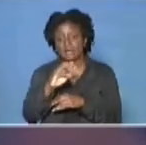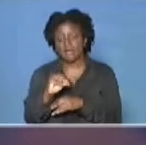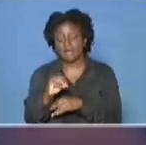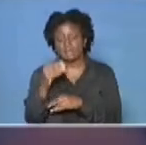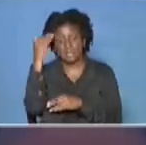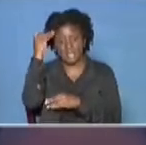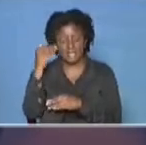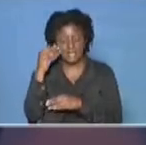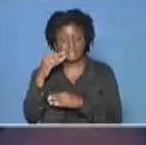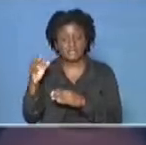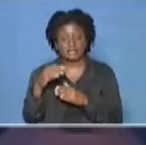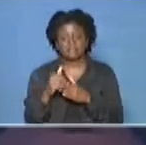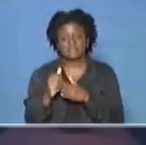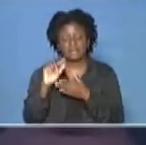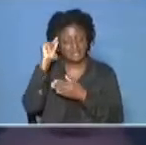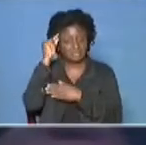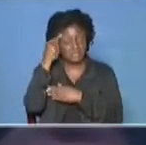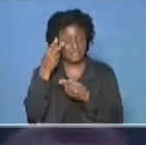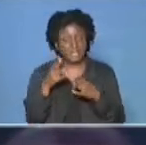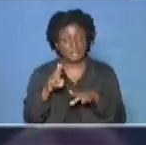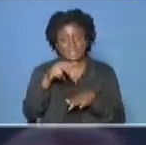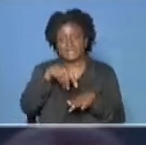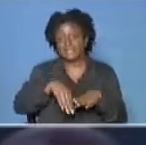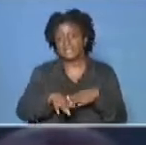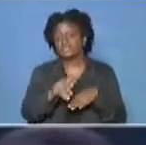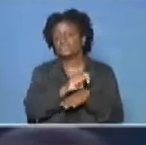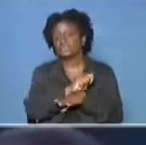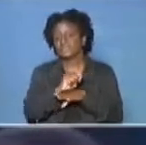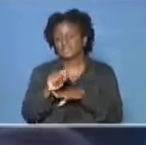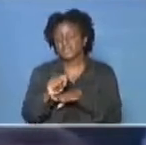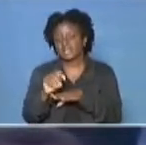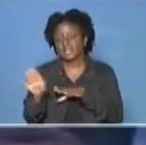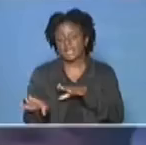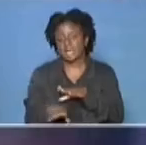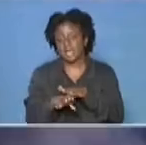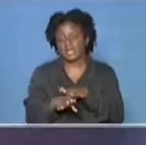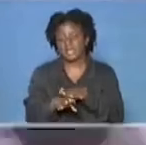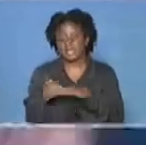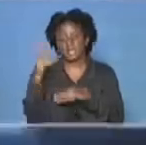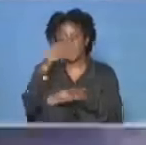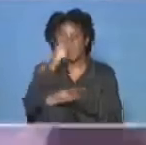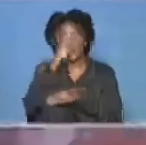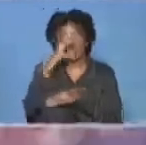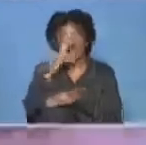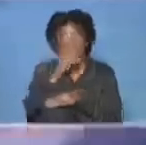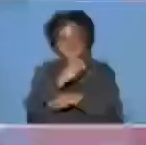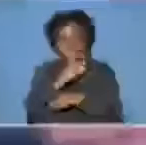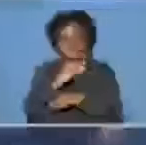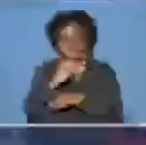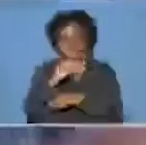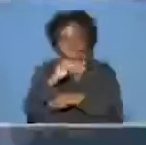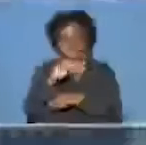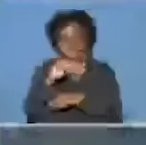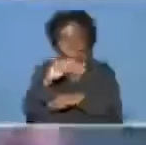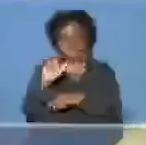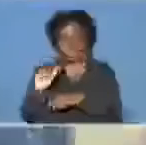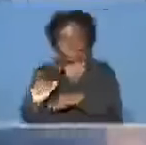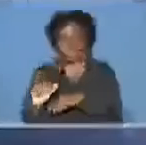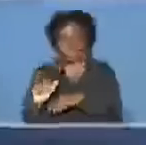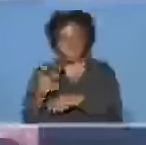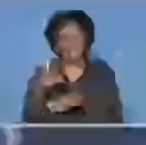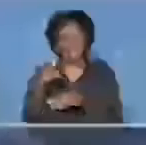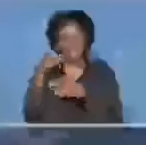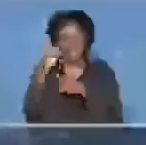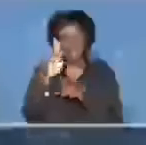Government taking place in Trinidad and Tobago under the chairmanship of Prime Minister of Dominica, the Honorable Roosevelt Skerrit,